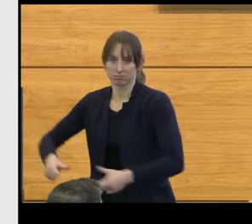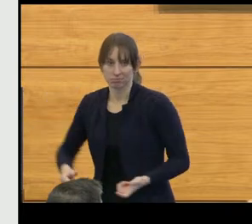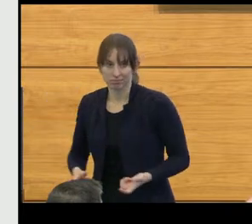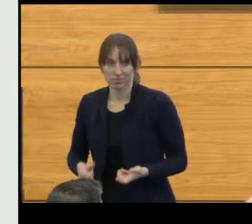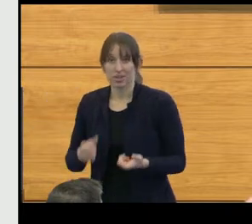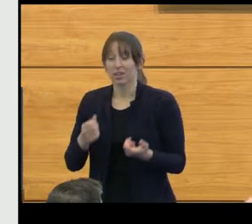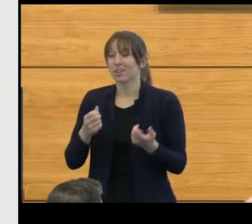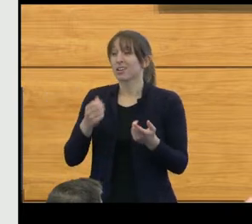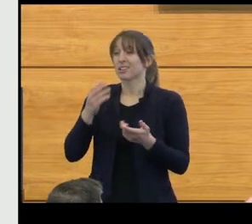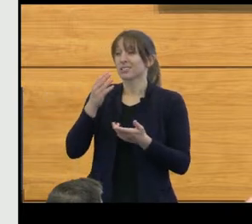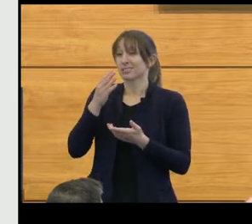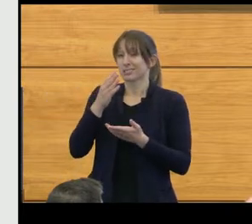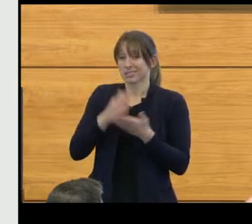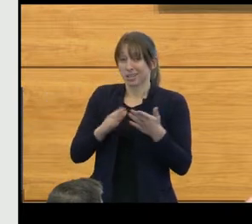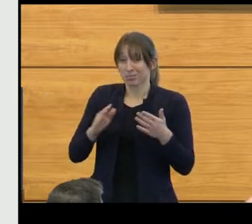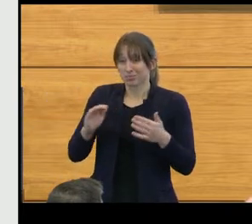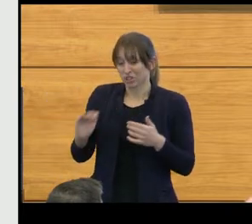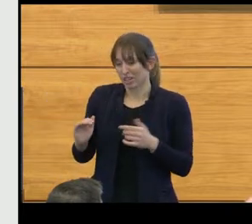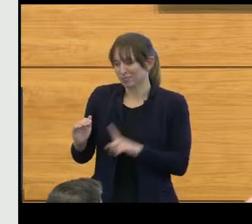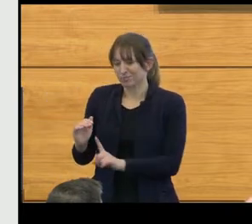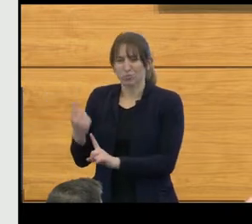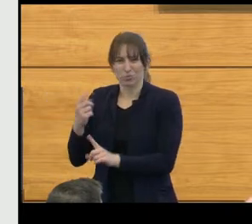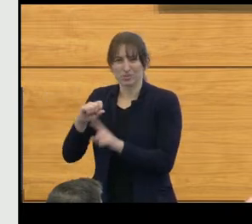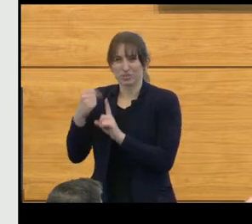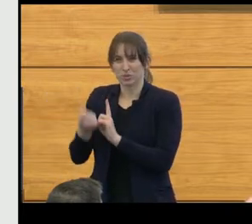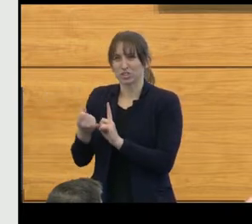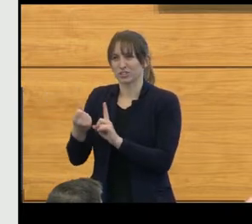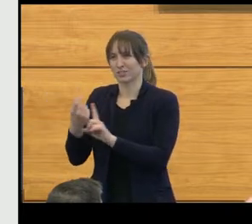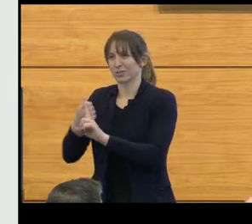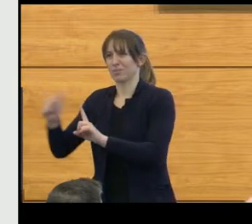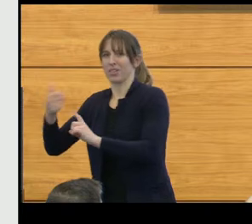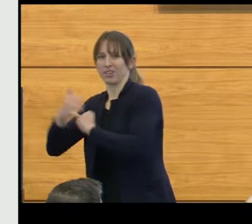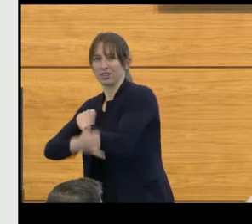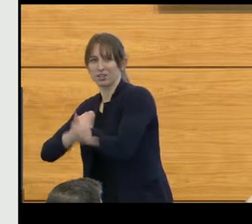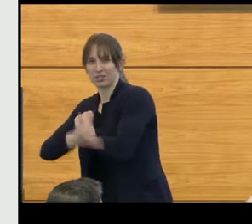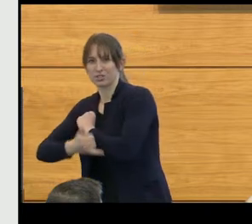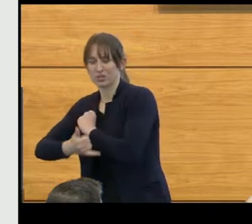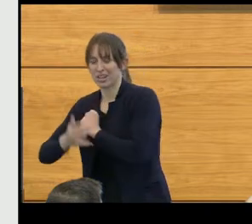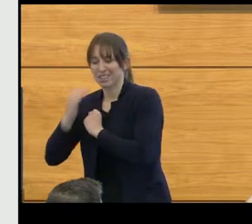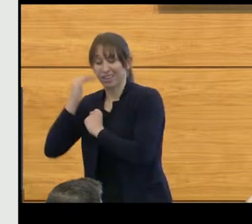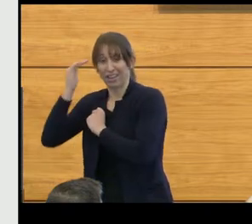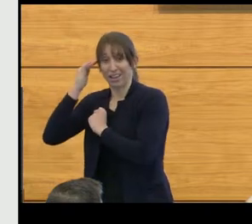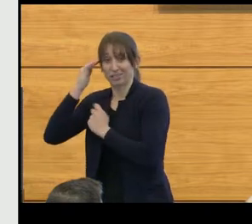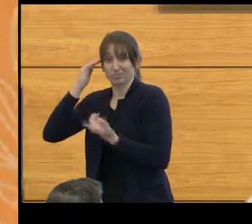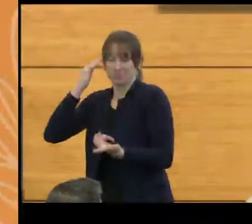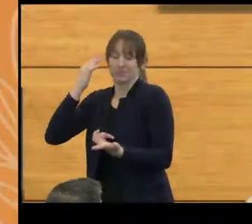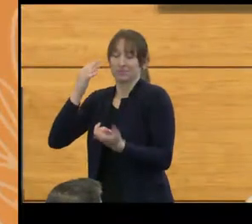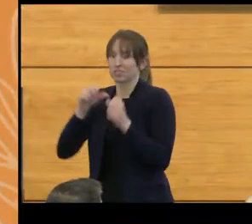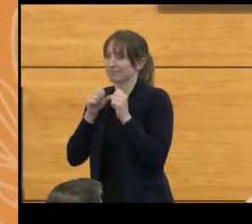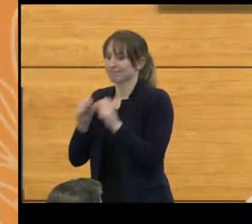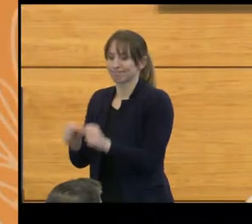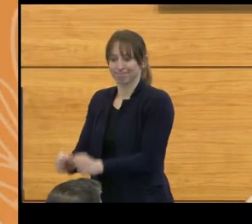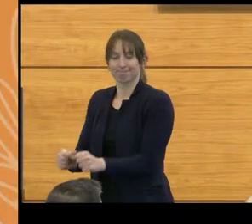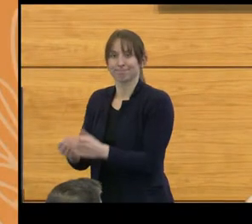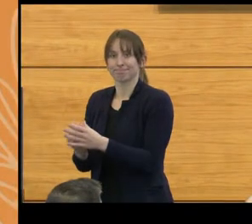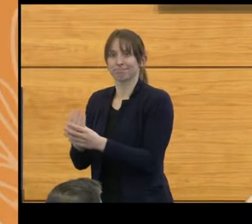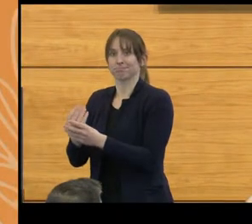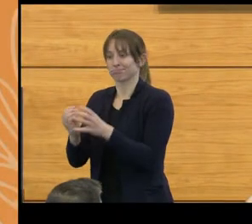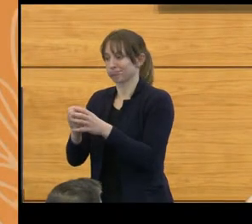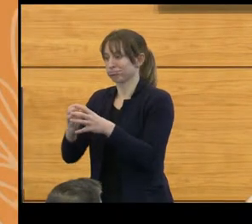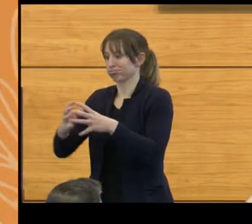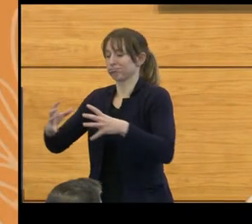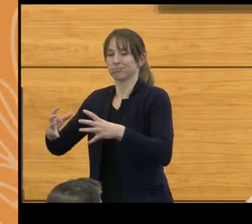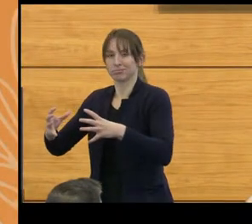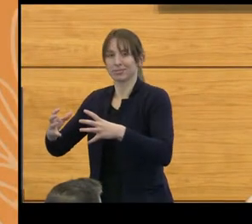in Guatemala, in which the child's head just kept getting bigger and bigger. Well, you know, as we looked over time, we know